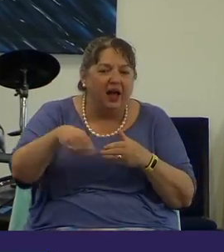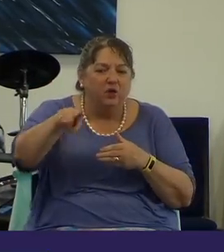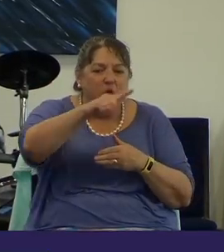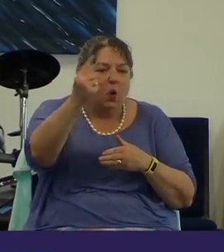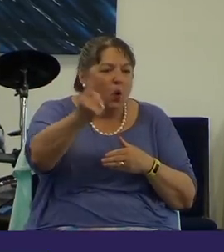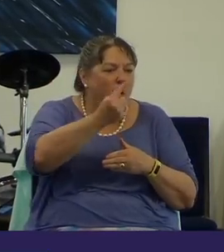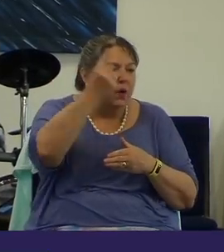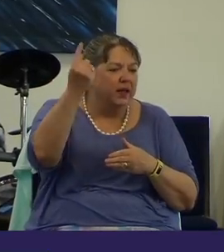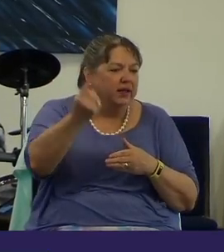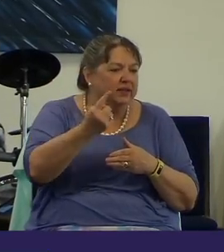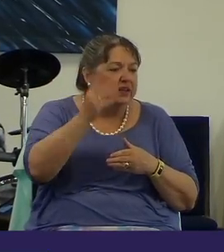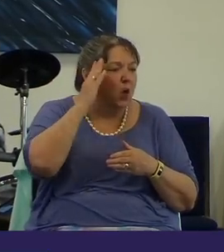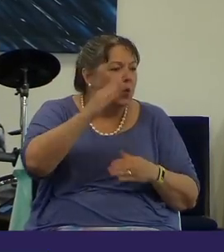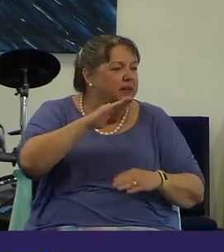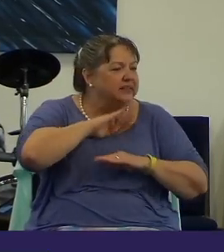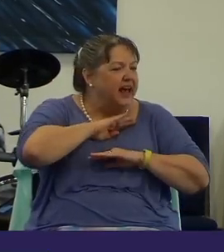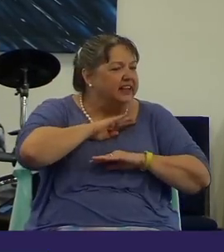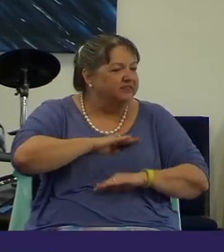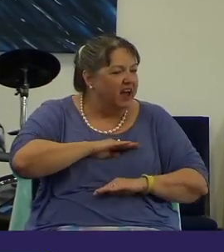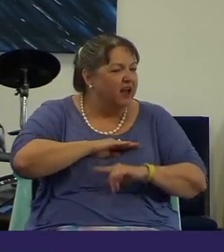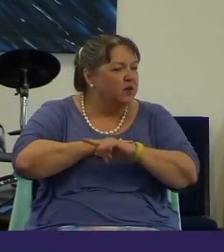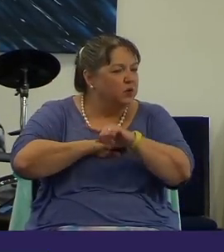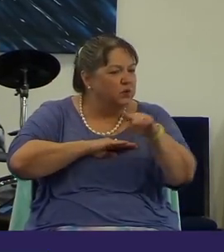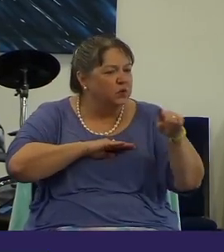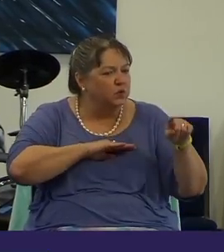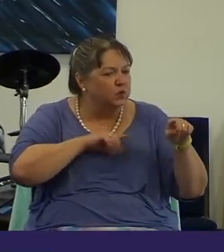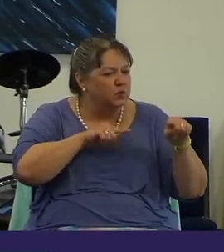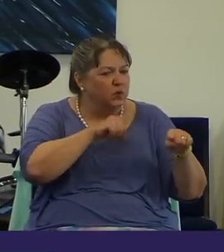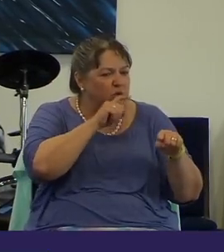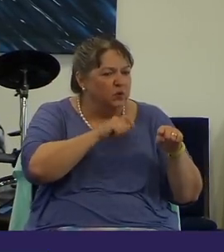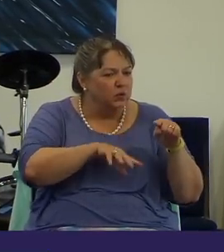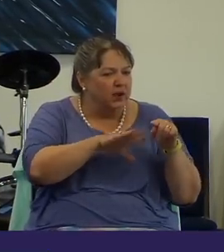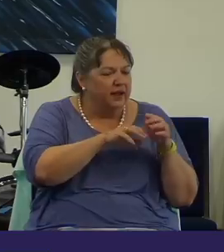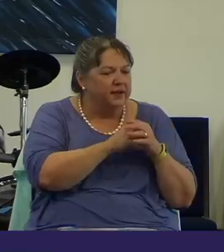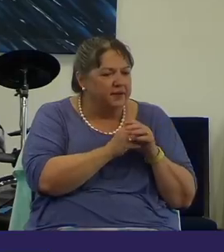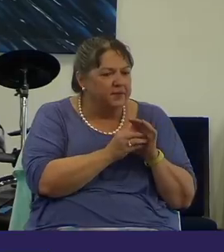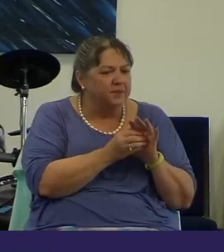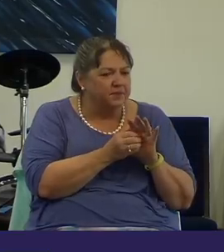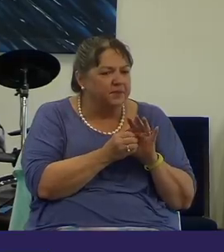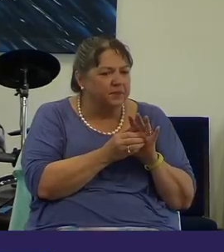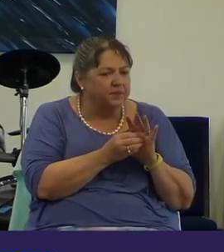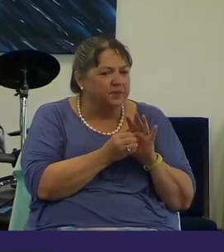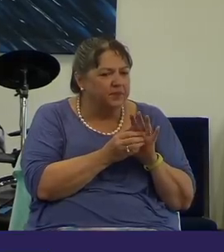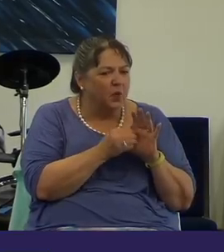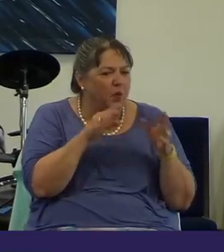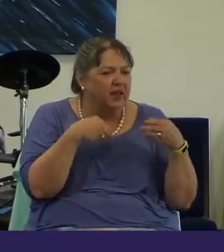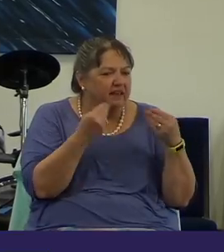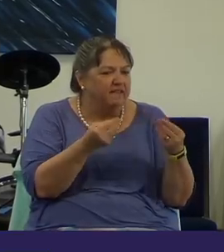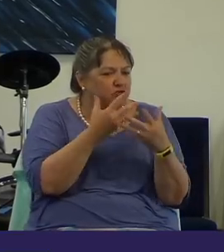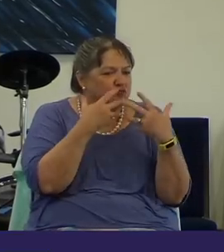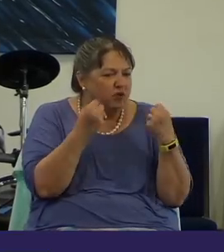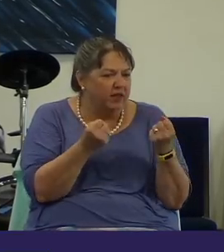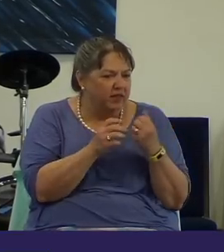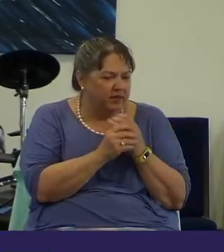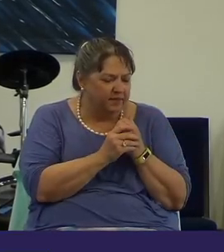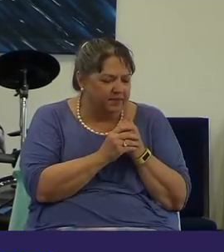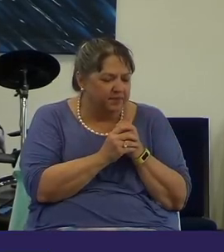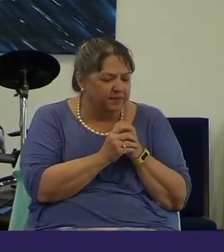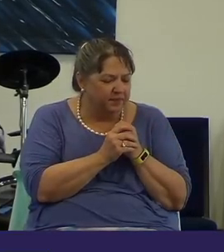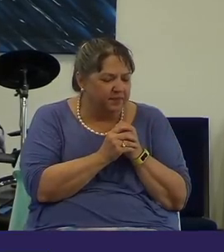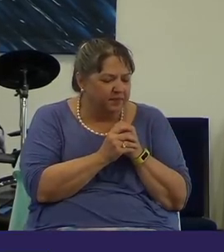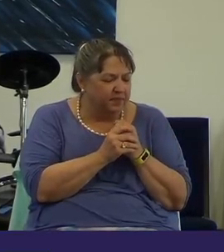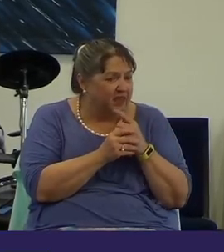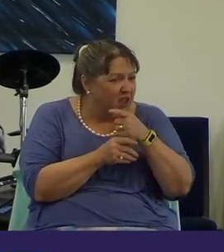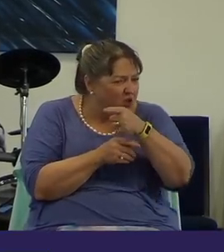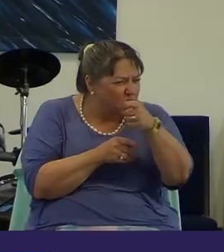He will satisfy your needs in a sun-scorched land, and he will strengthen your frame. Please hear this. You